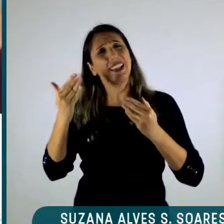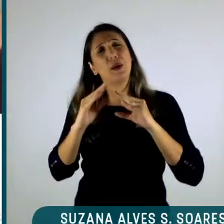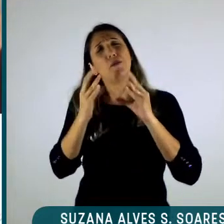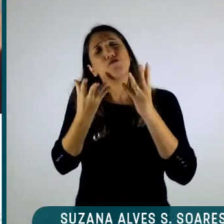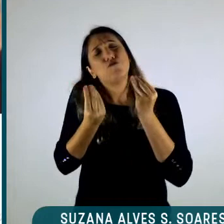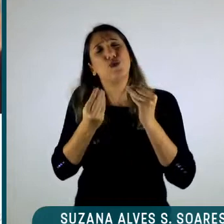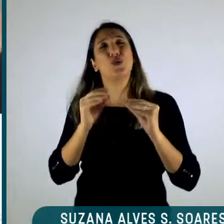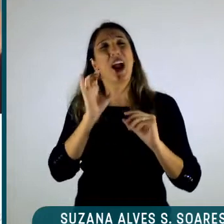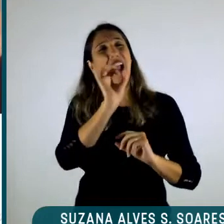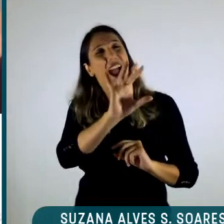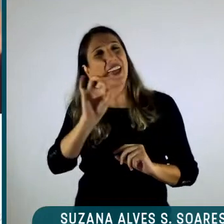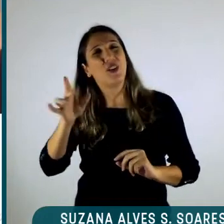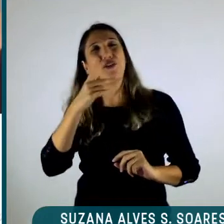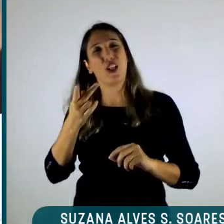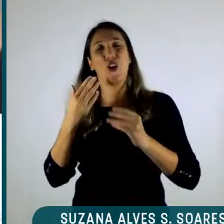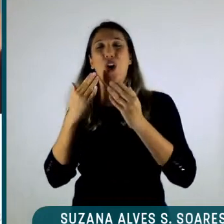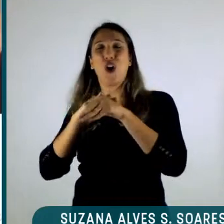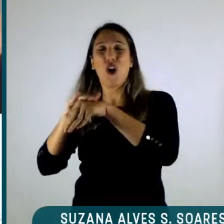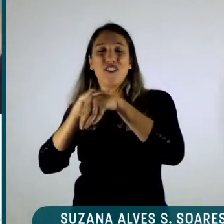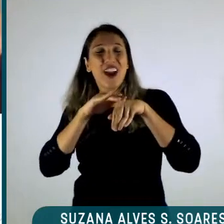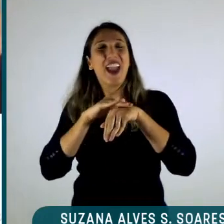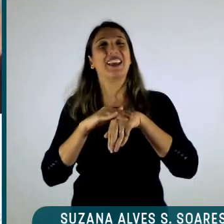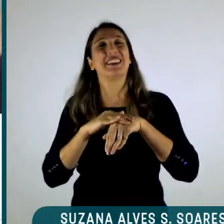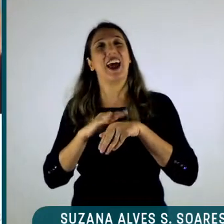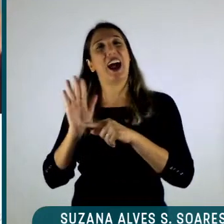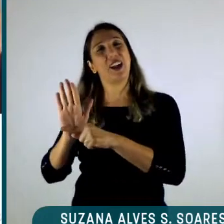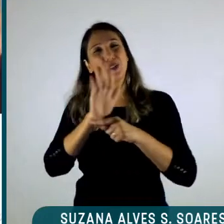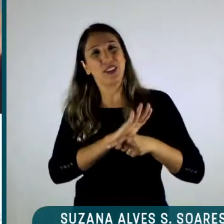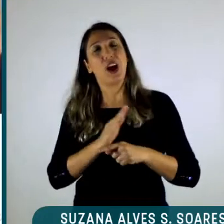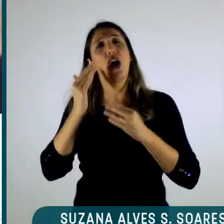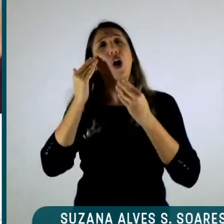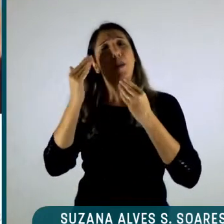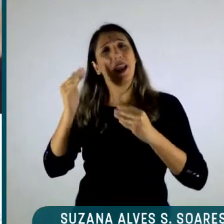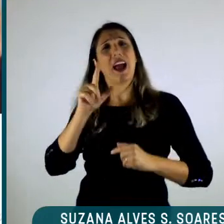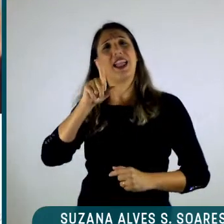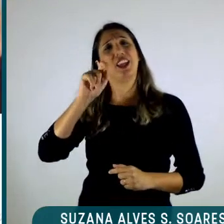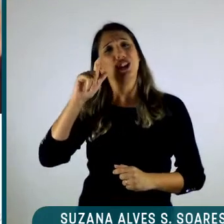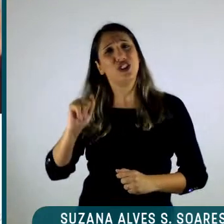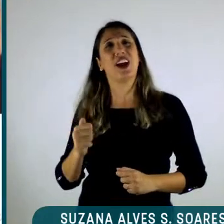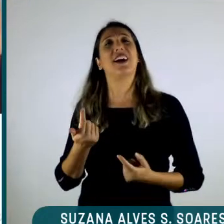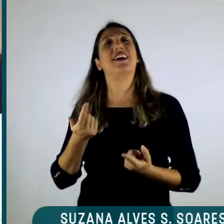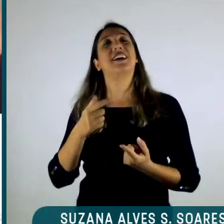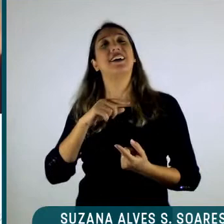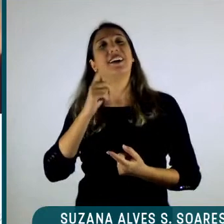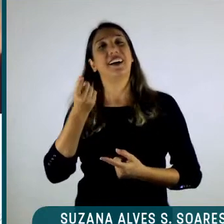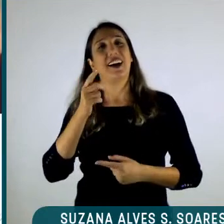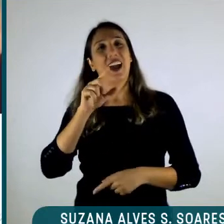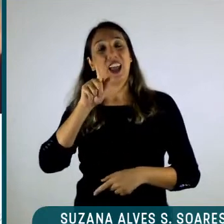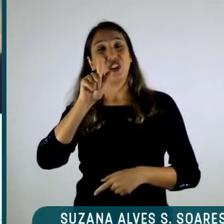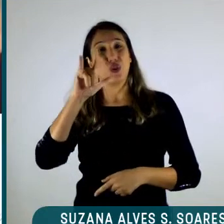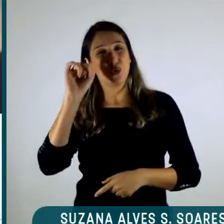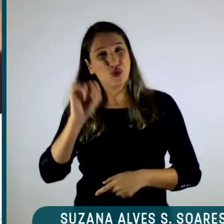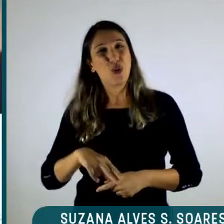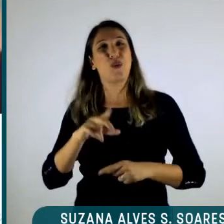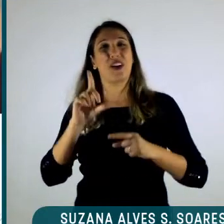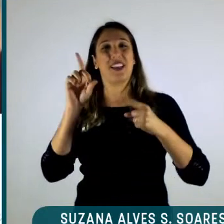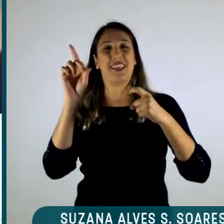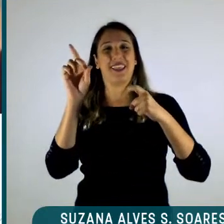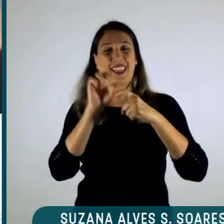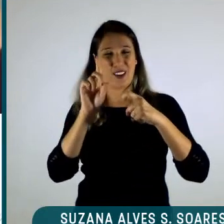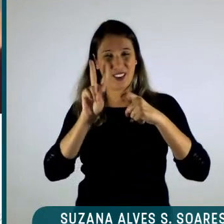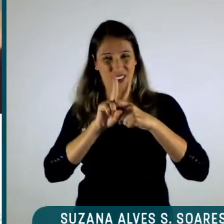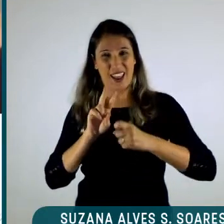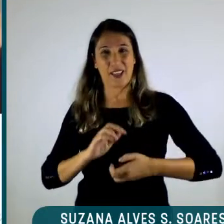each one of you for the conversation and for the contributions. Thank you very much, Ligia. Thank you, Gilson. Thank you, Dráuzio.